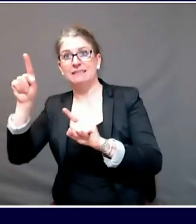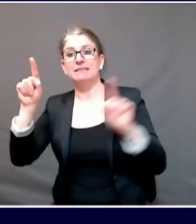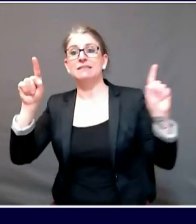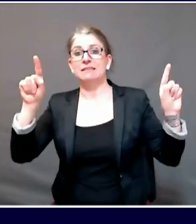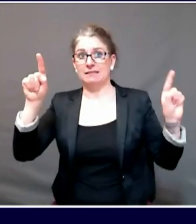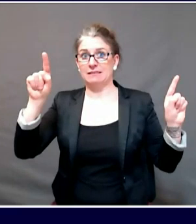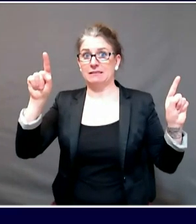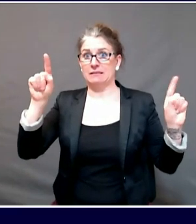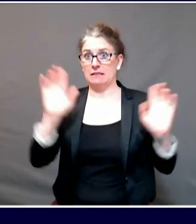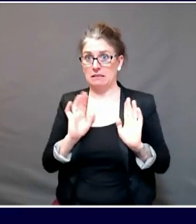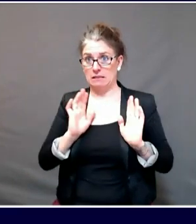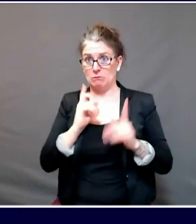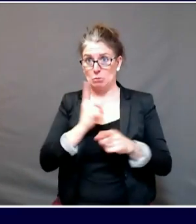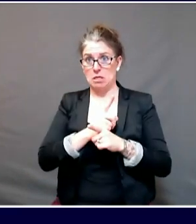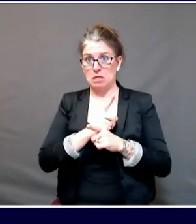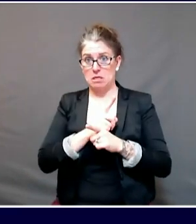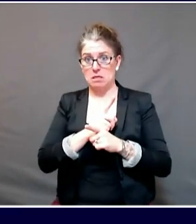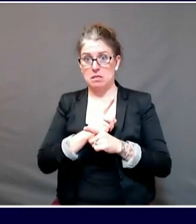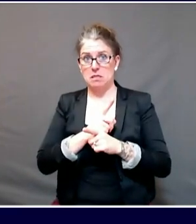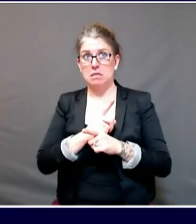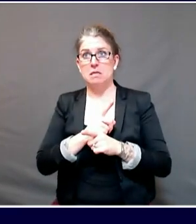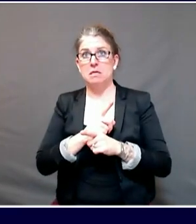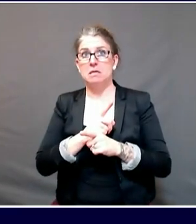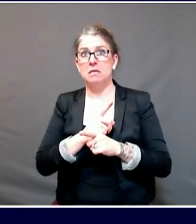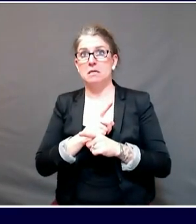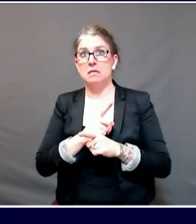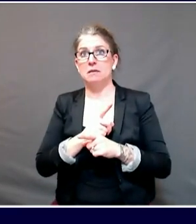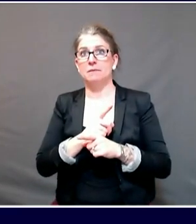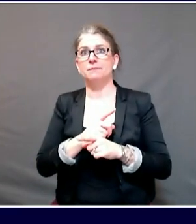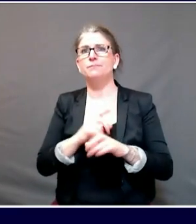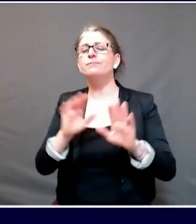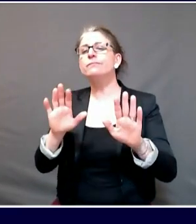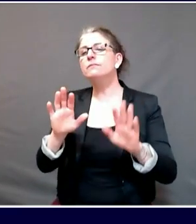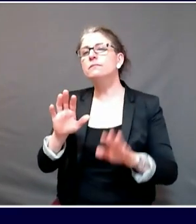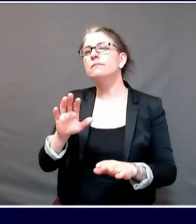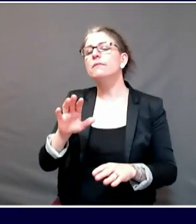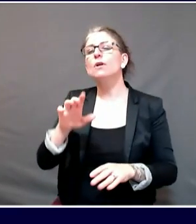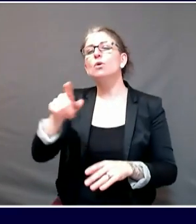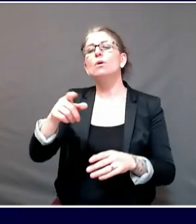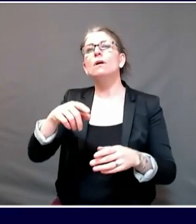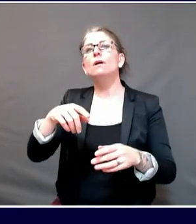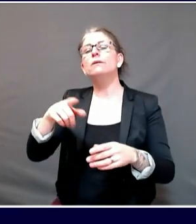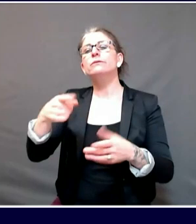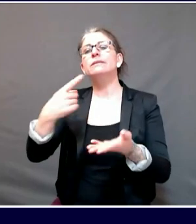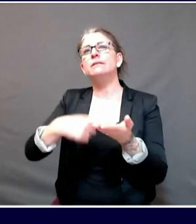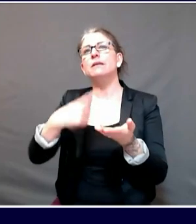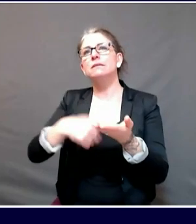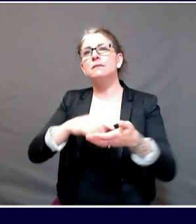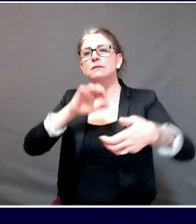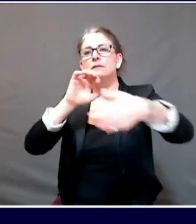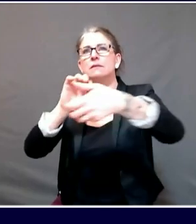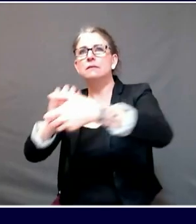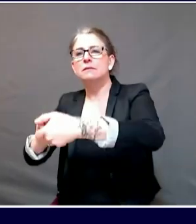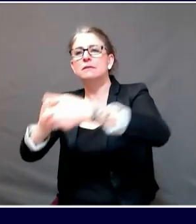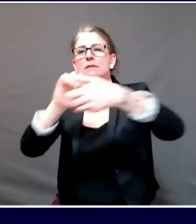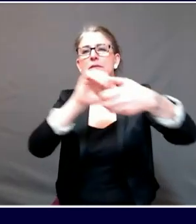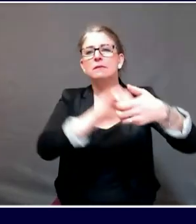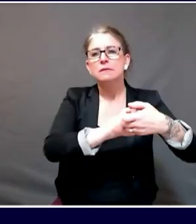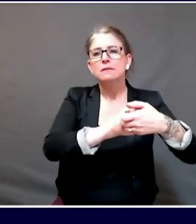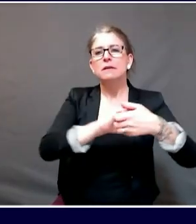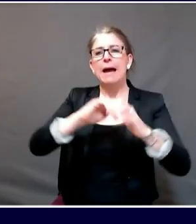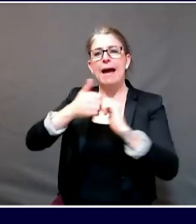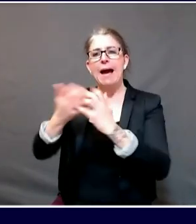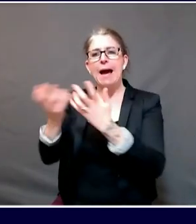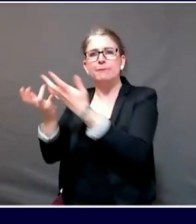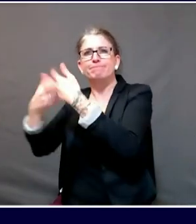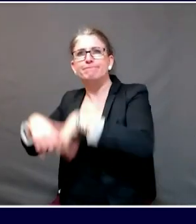folks that are working on the shipping piece, the partners that we're working with, I can't rule out that they may have accelerated their timeline